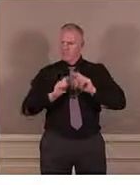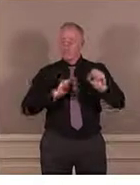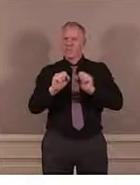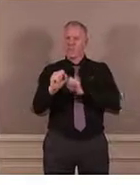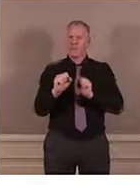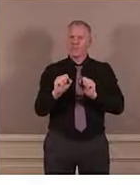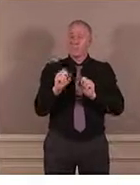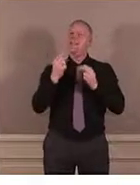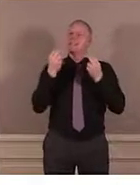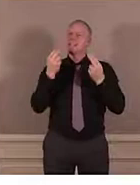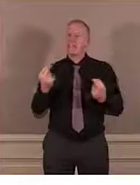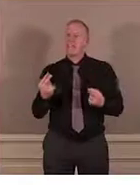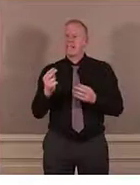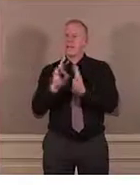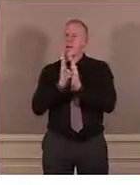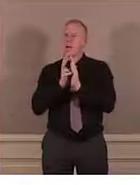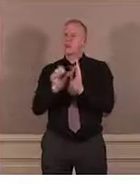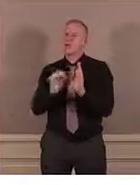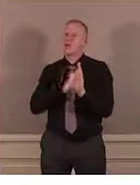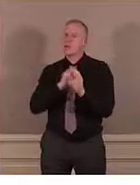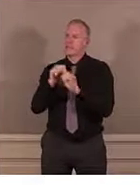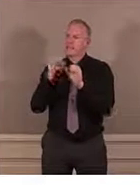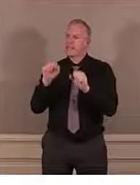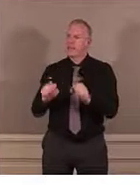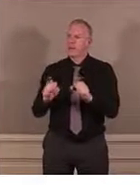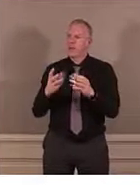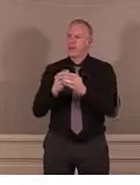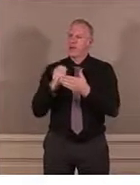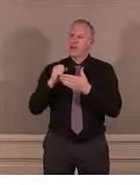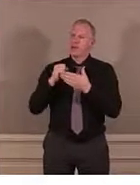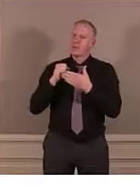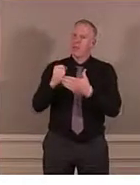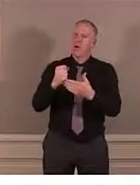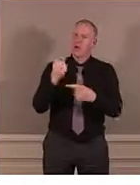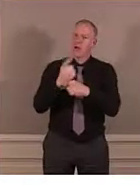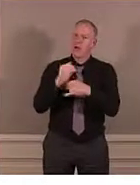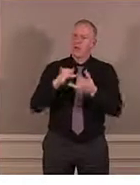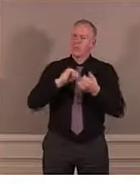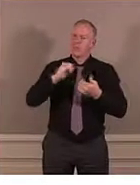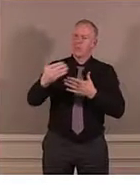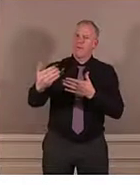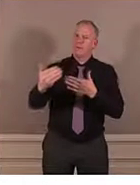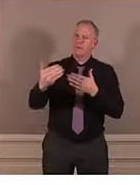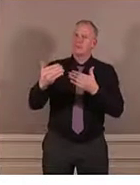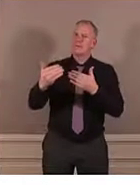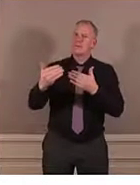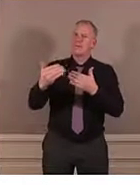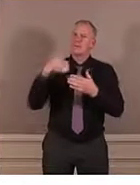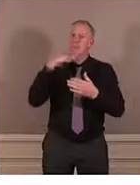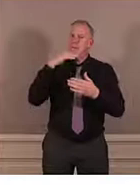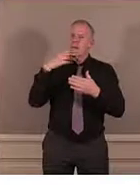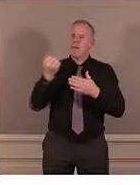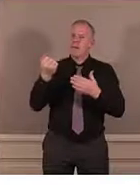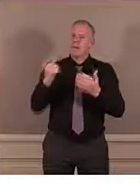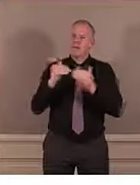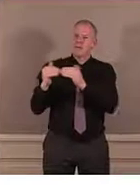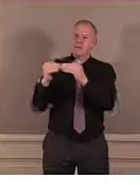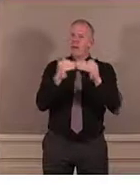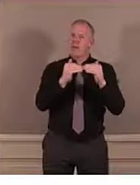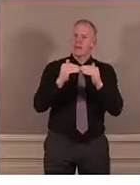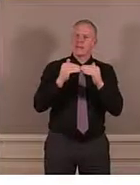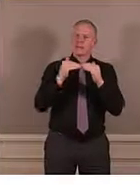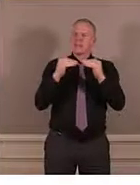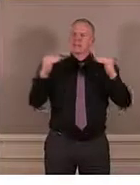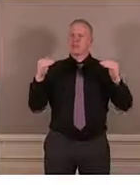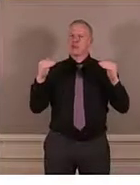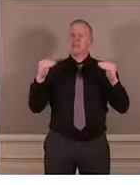quality assurance systems and support for providers to help them achieve common standards. And that was part of the rationale for undertaking